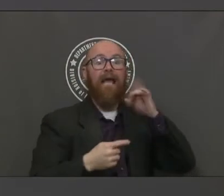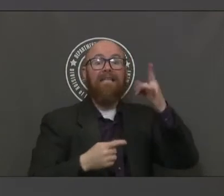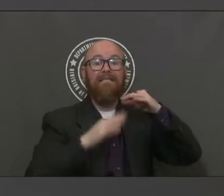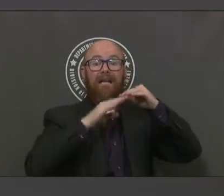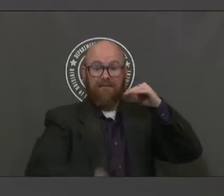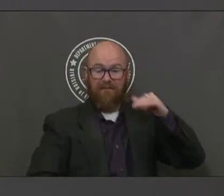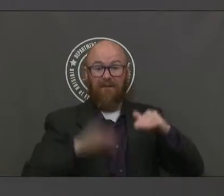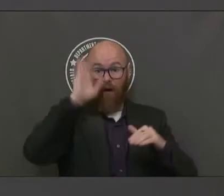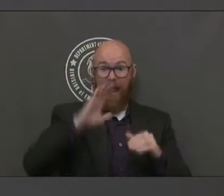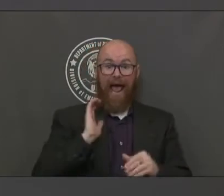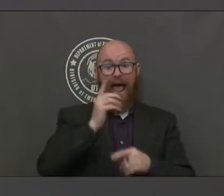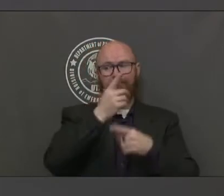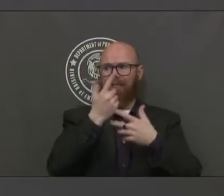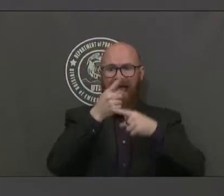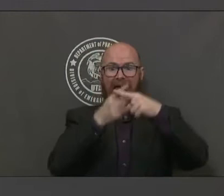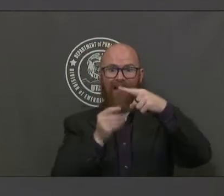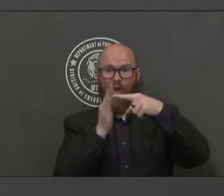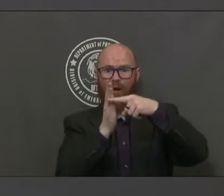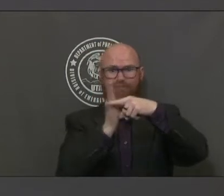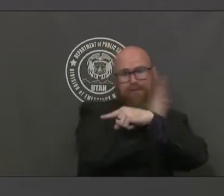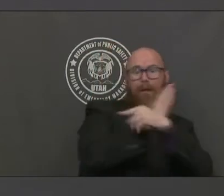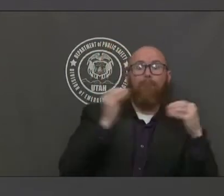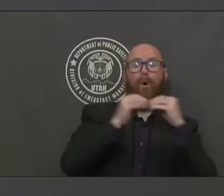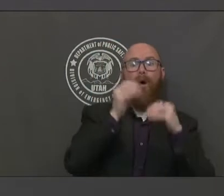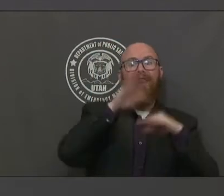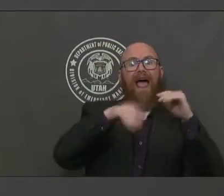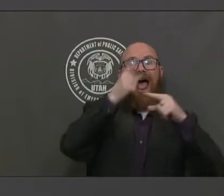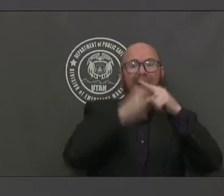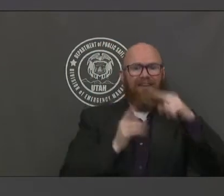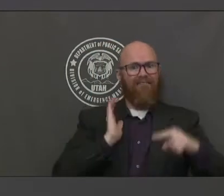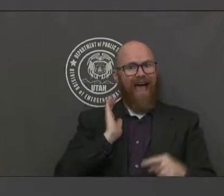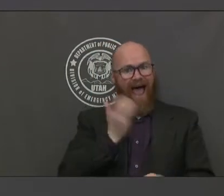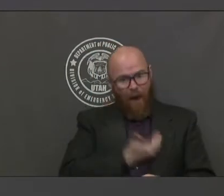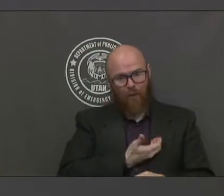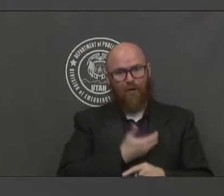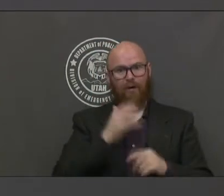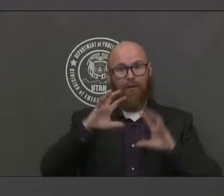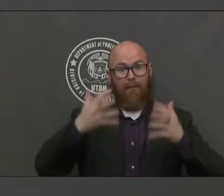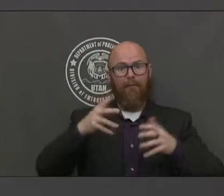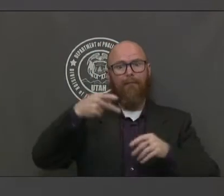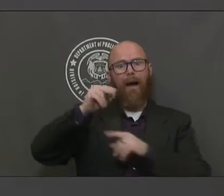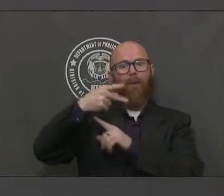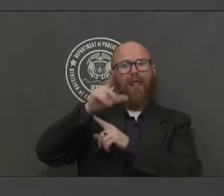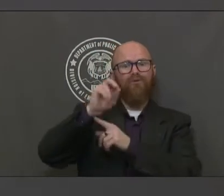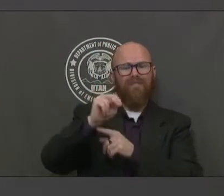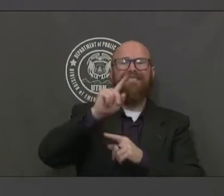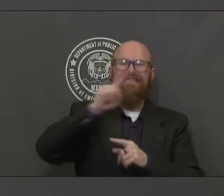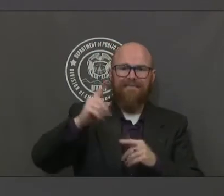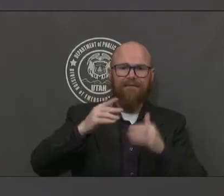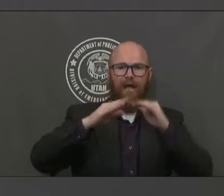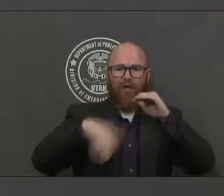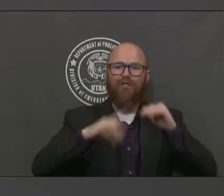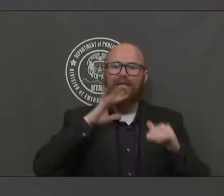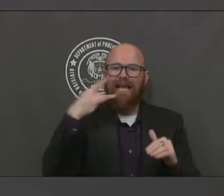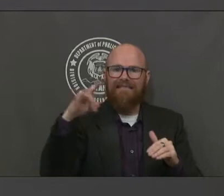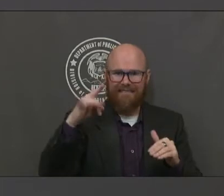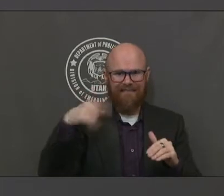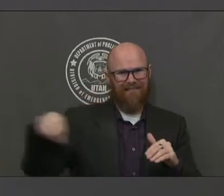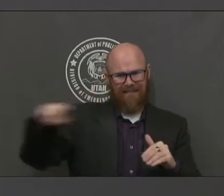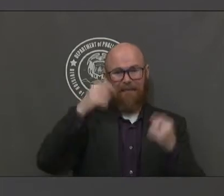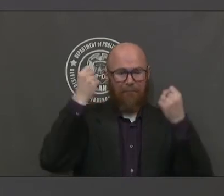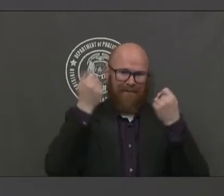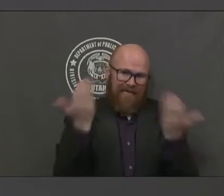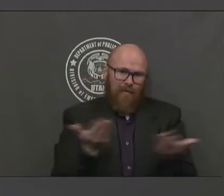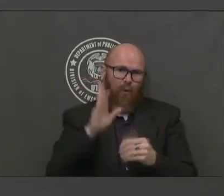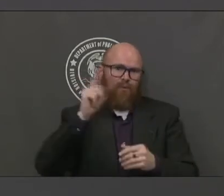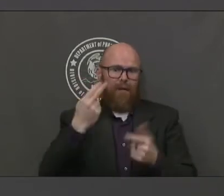nation, and so they distribute vaccine based on those population numbers. So all we can do, we can't change